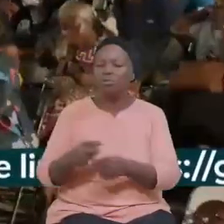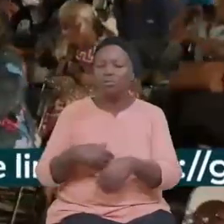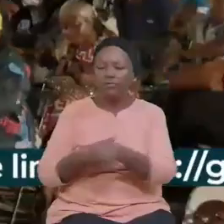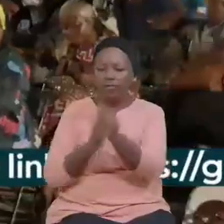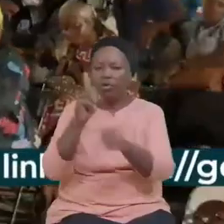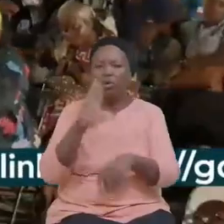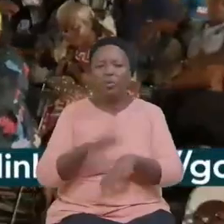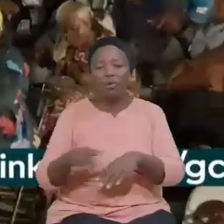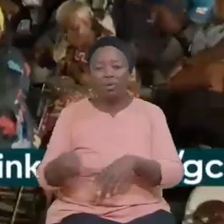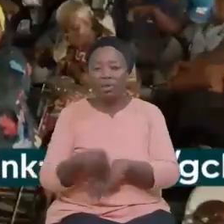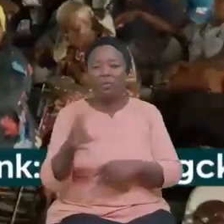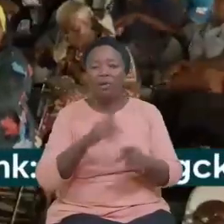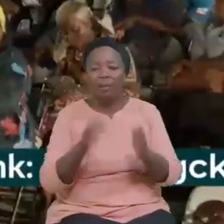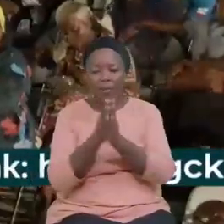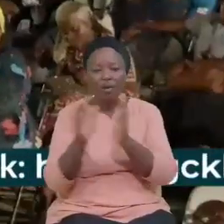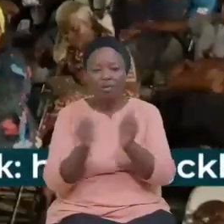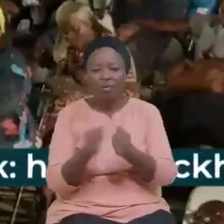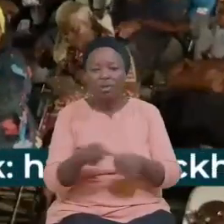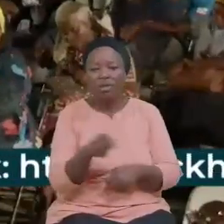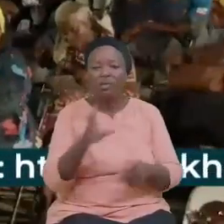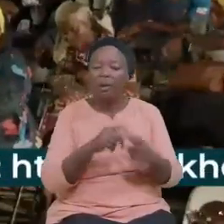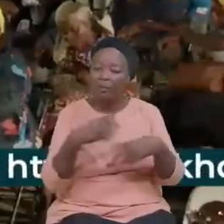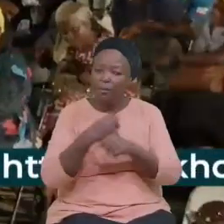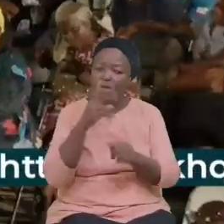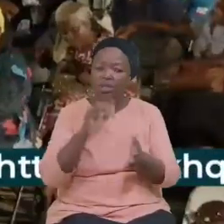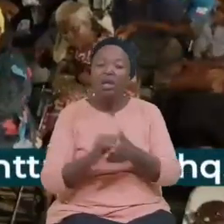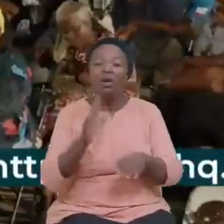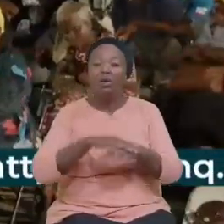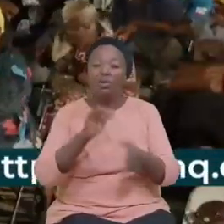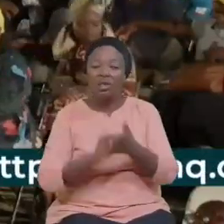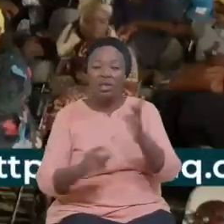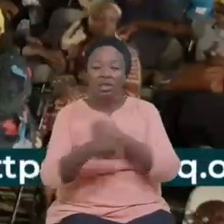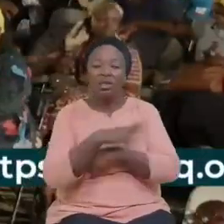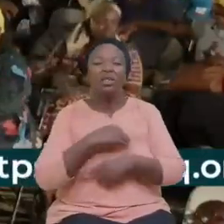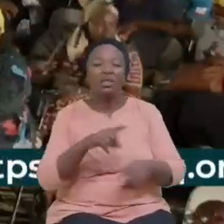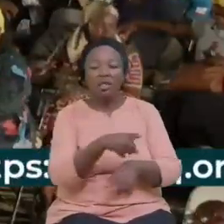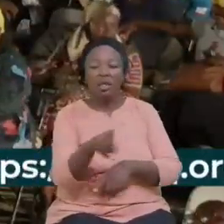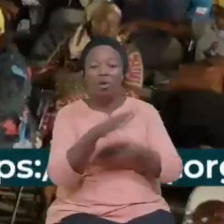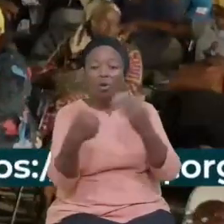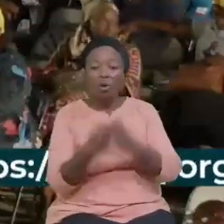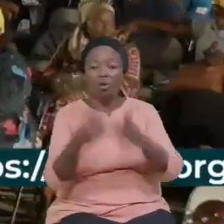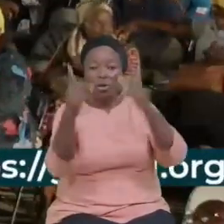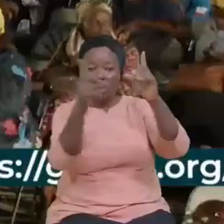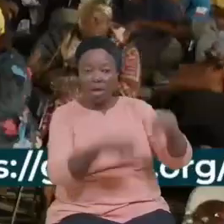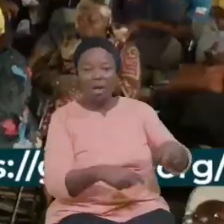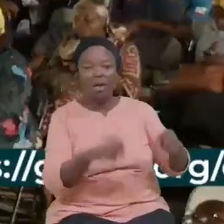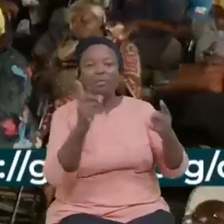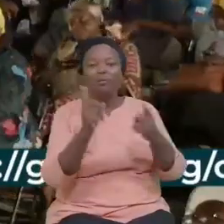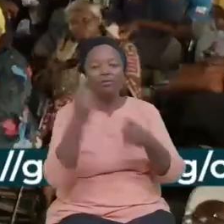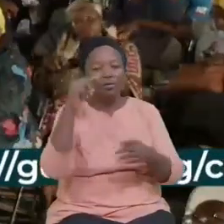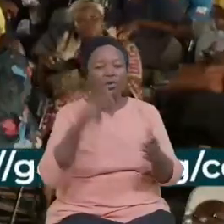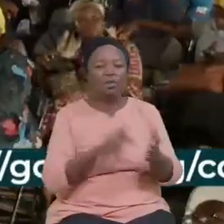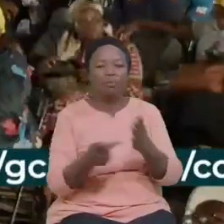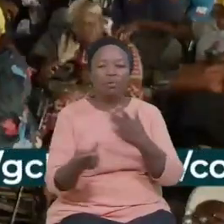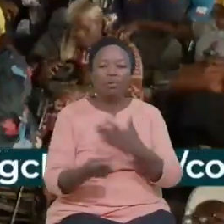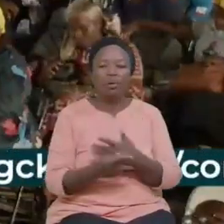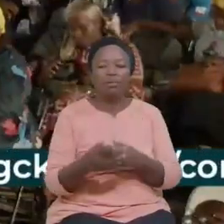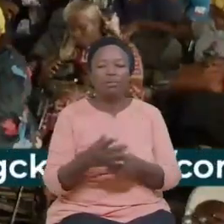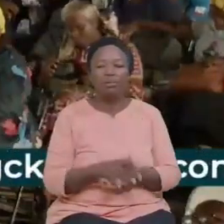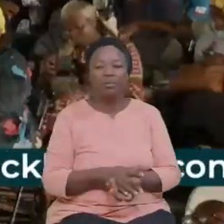make sure that on that day, they will be present at their various places for the banquet.